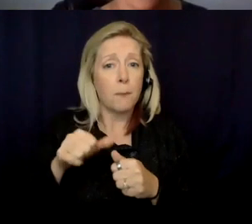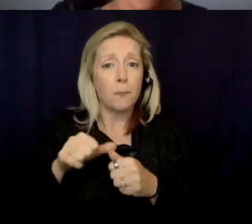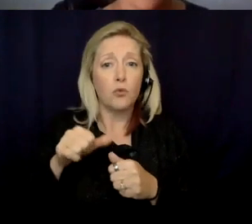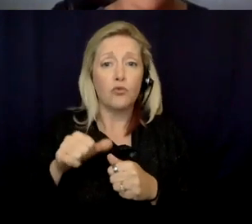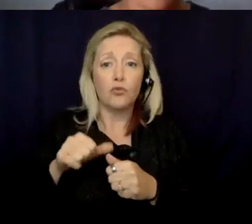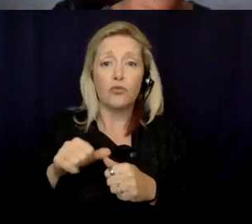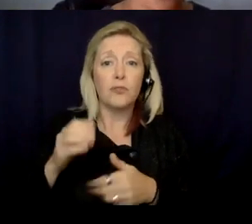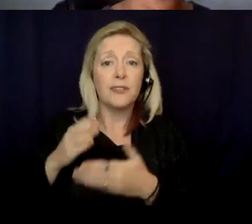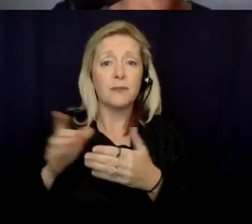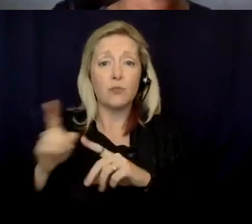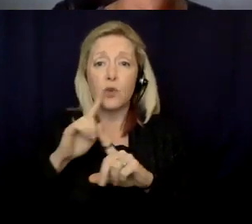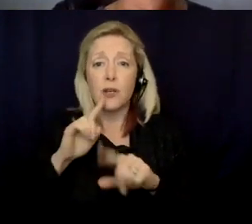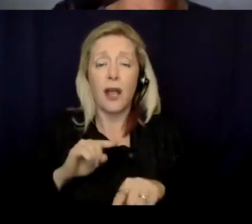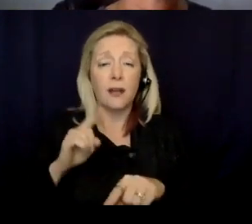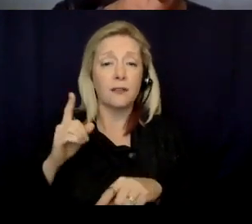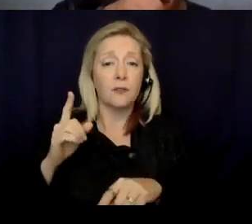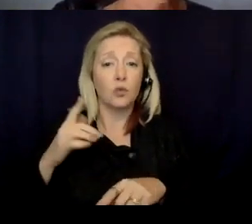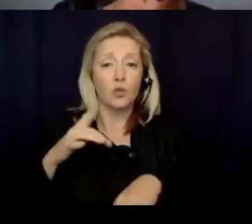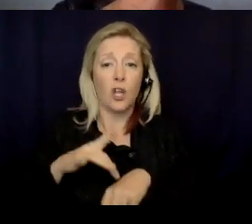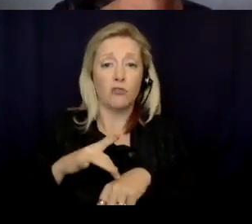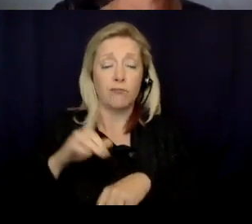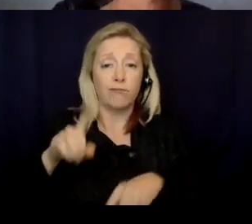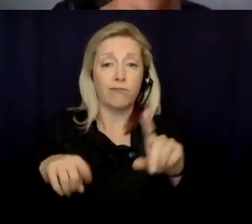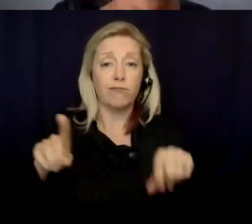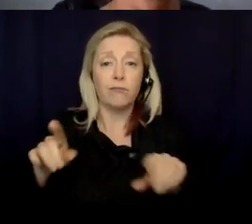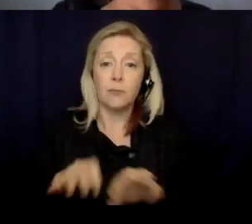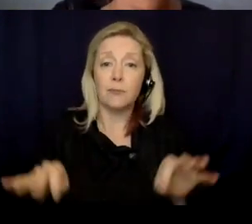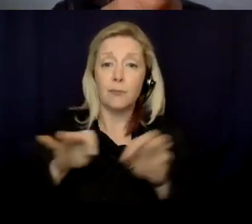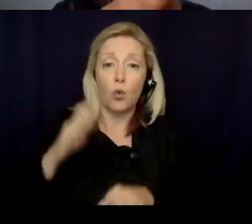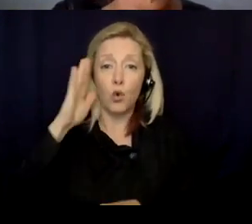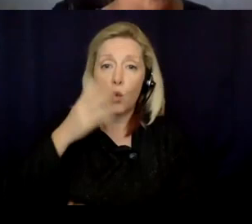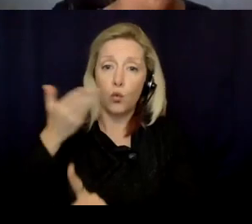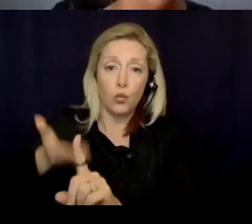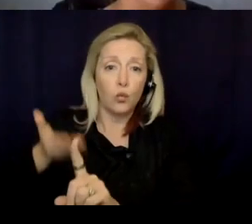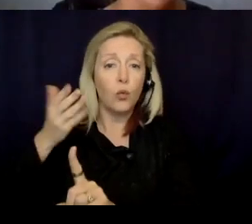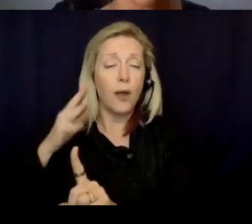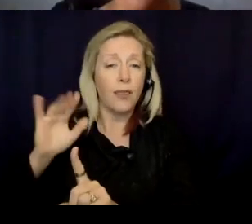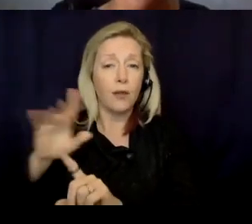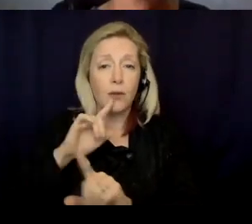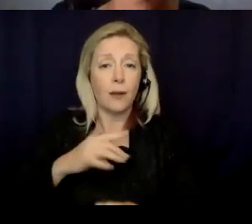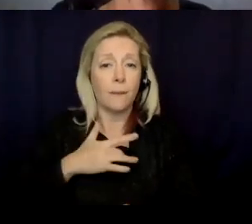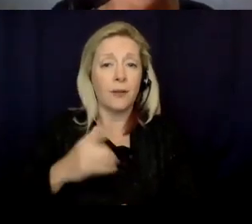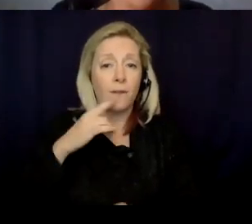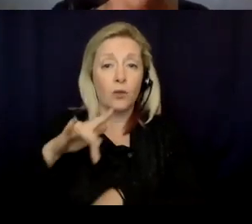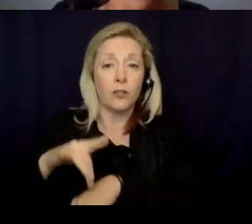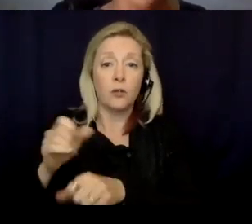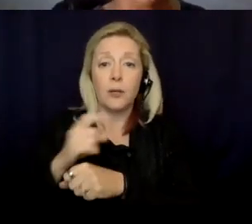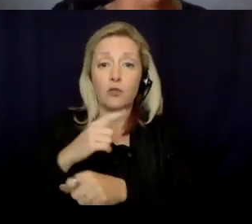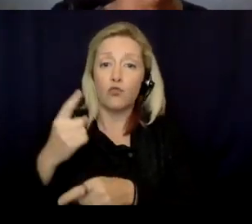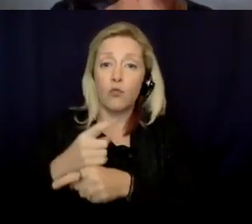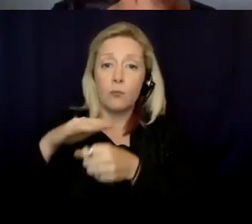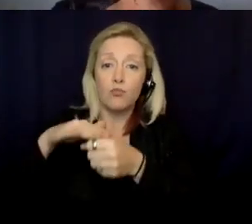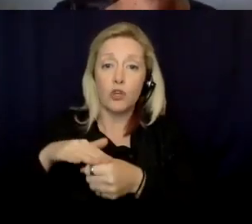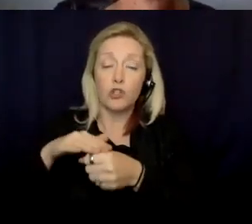we want to make sure that we know how they're going to do that. We want to make sure that our pressure is right and